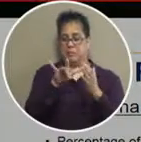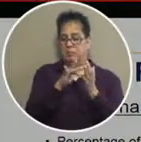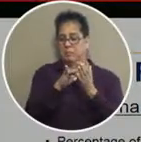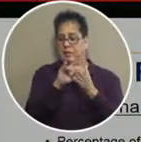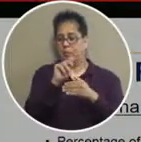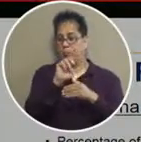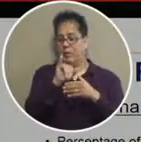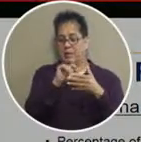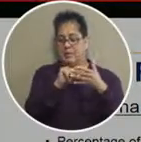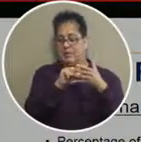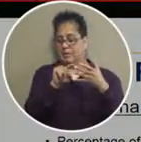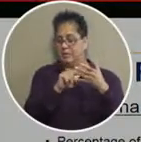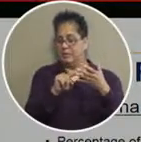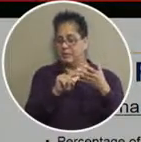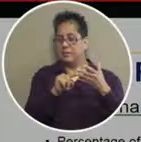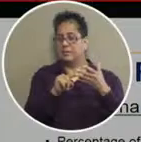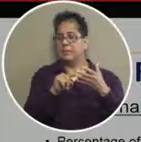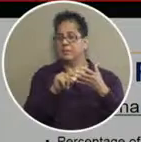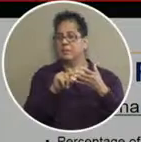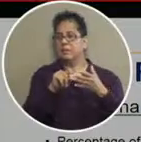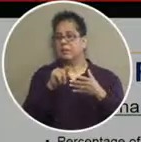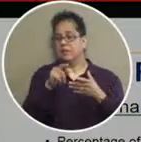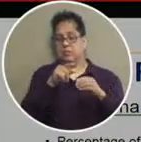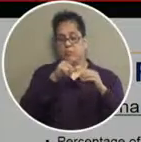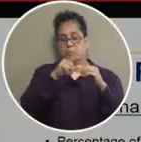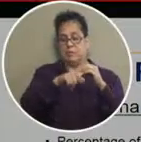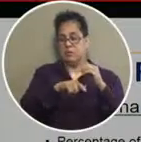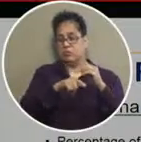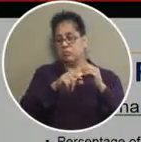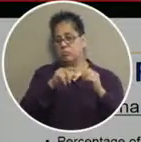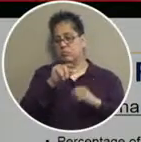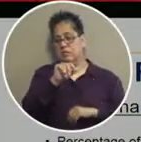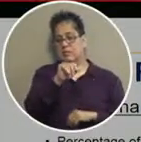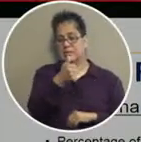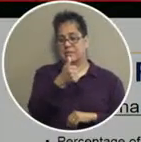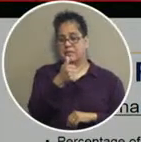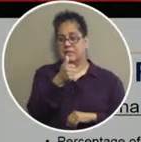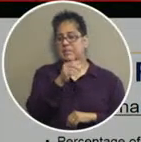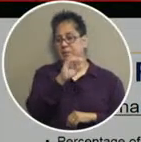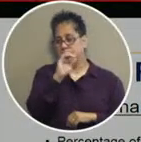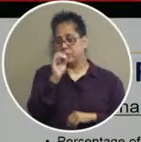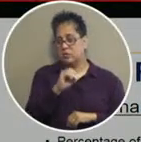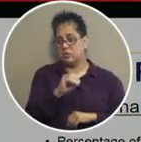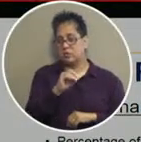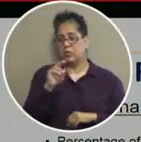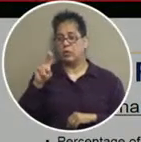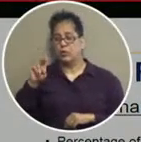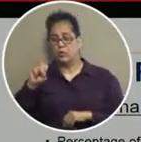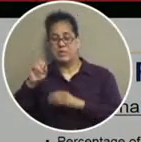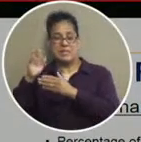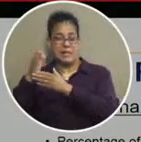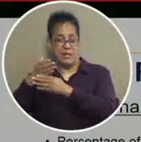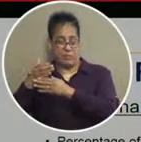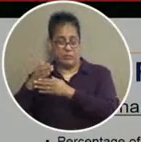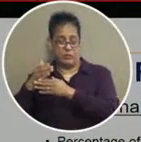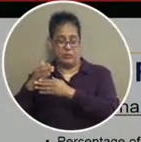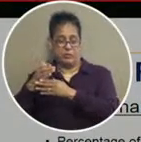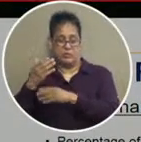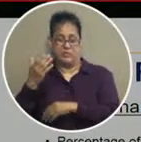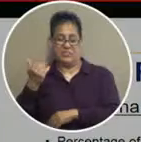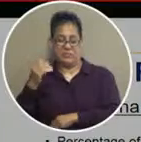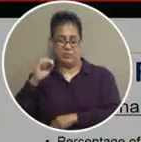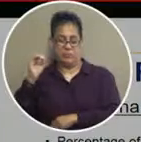data was pulled together. El Paso was at about 10%, whereas the U.S. average for those who were tested was at